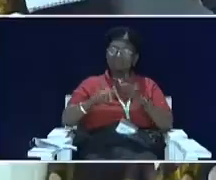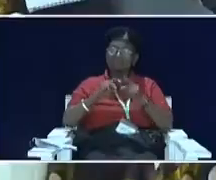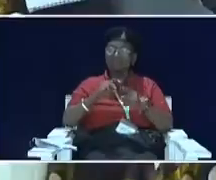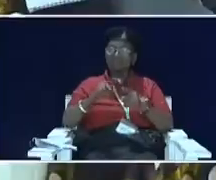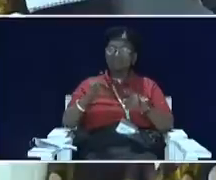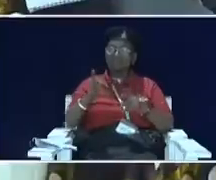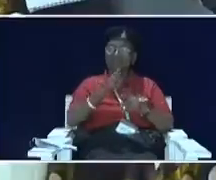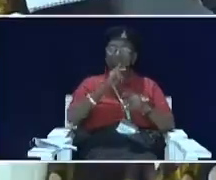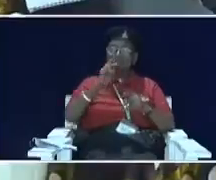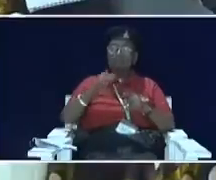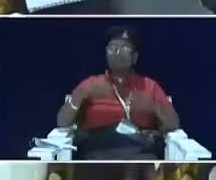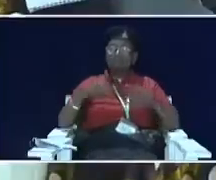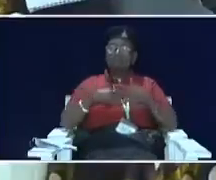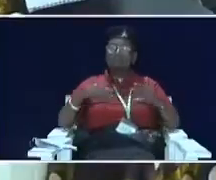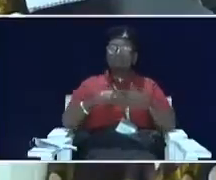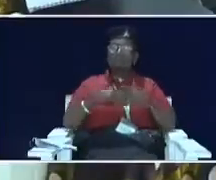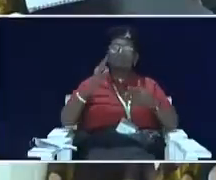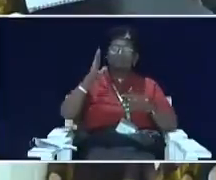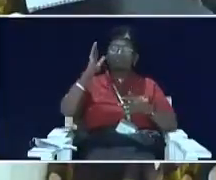reoccur.